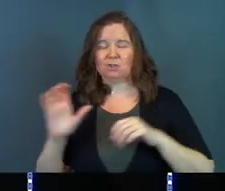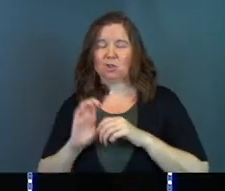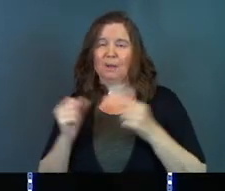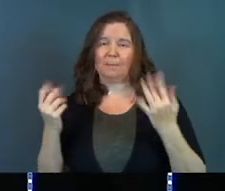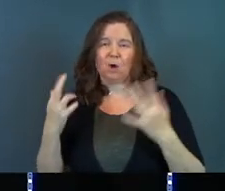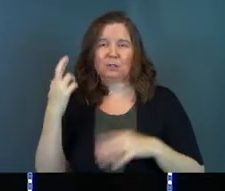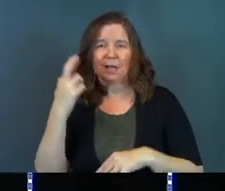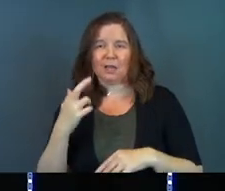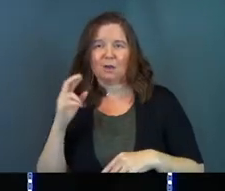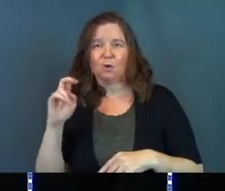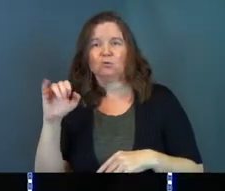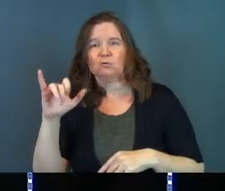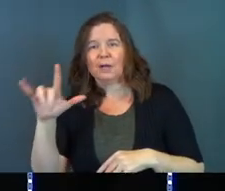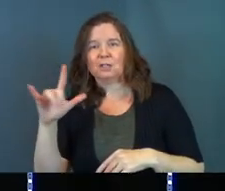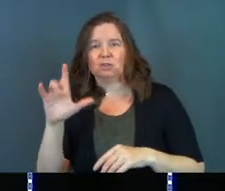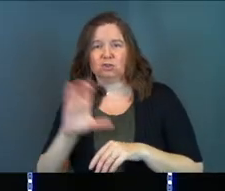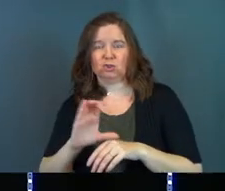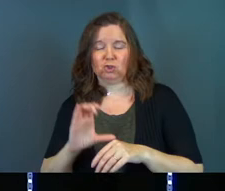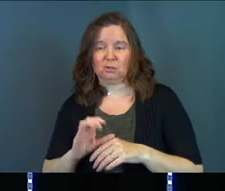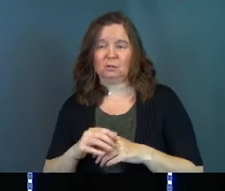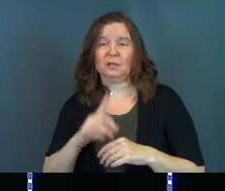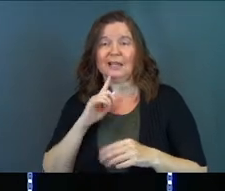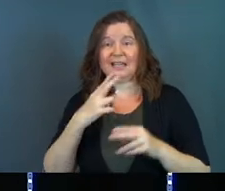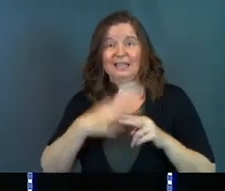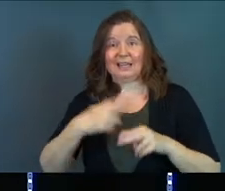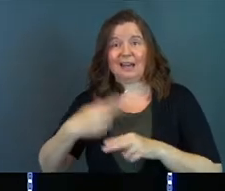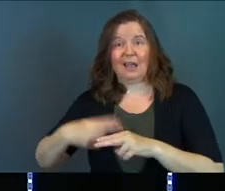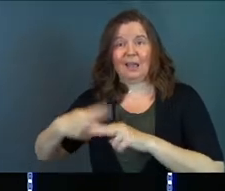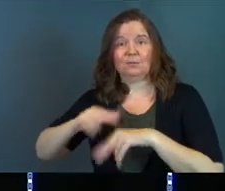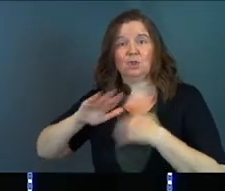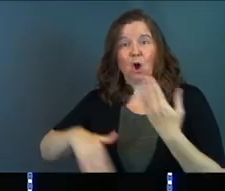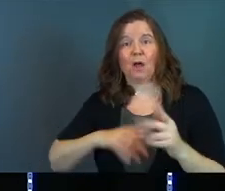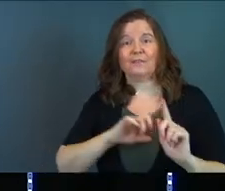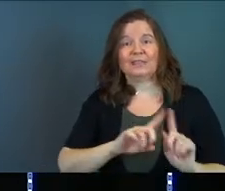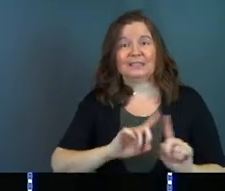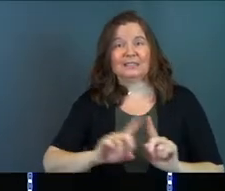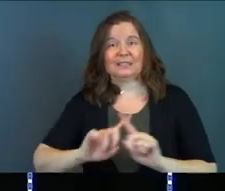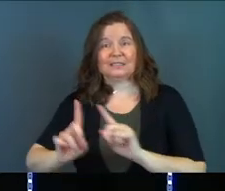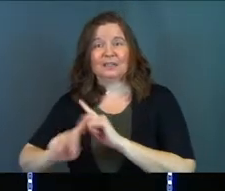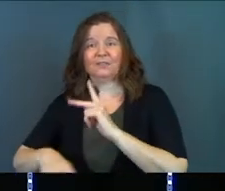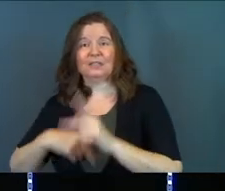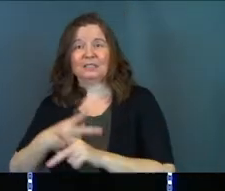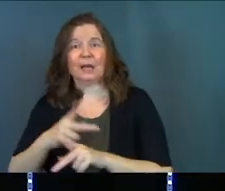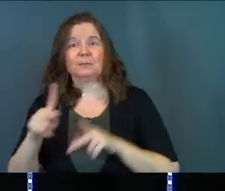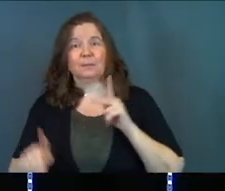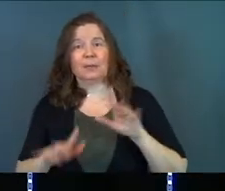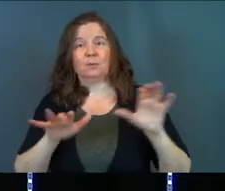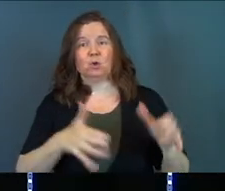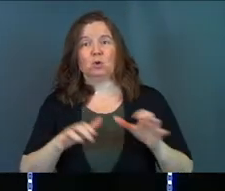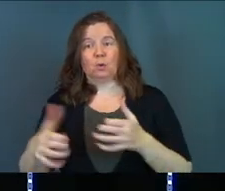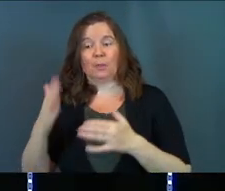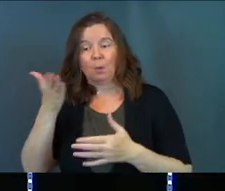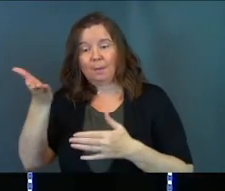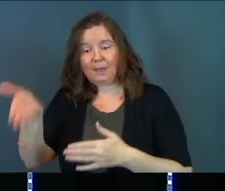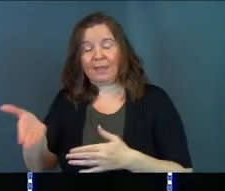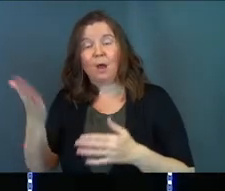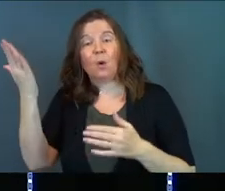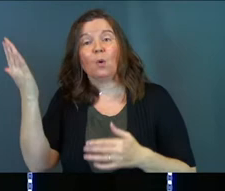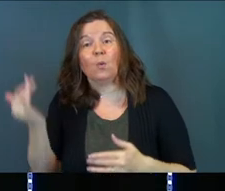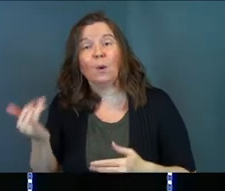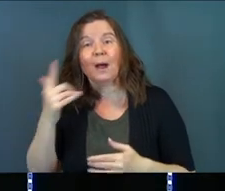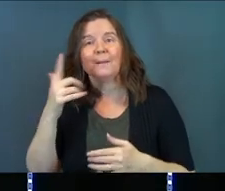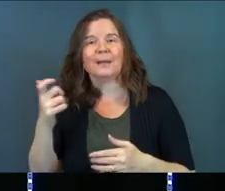a multiracial church. He goes out of his way to name all the different types of people groups that will be there.